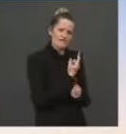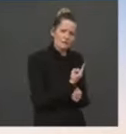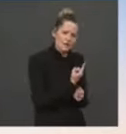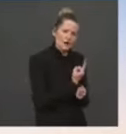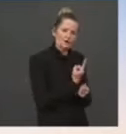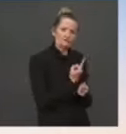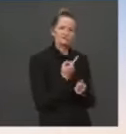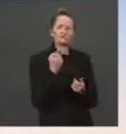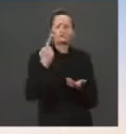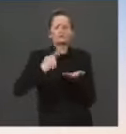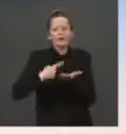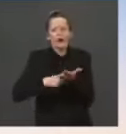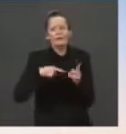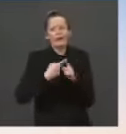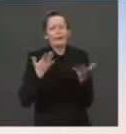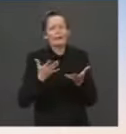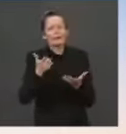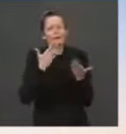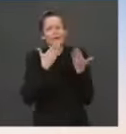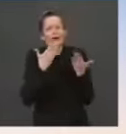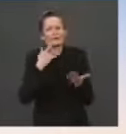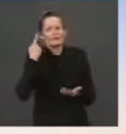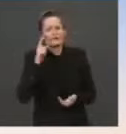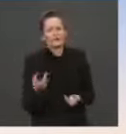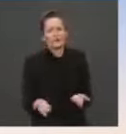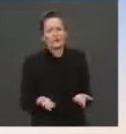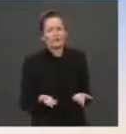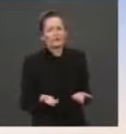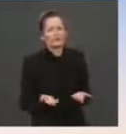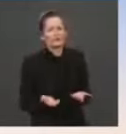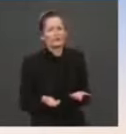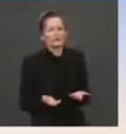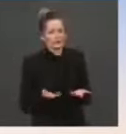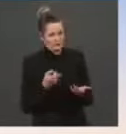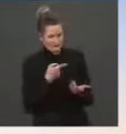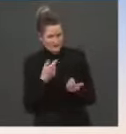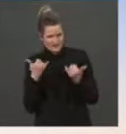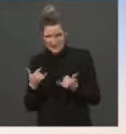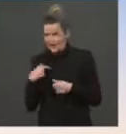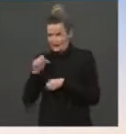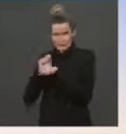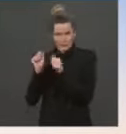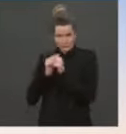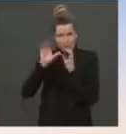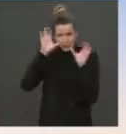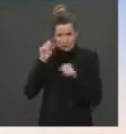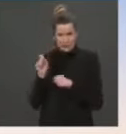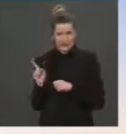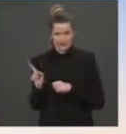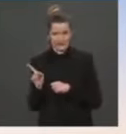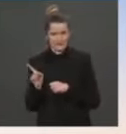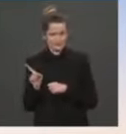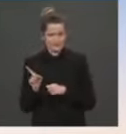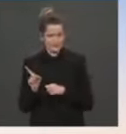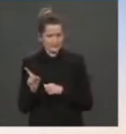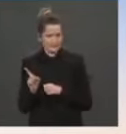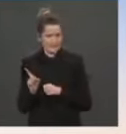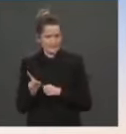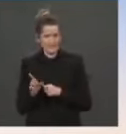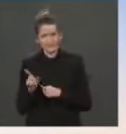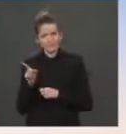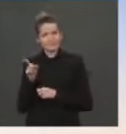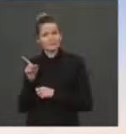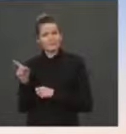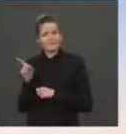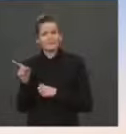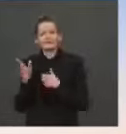from spending some time working for this president and a past president that you are president no matter where you are. He will conduct his work from wherever